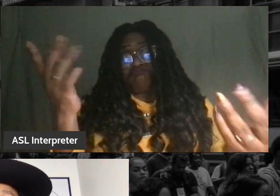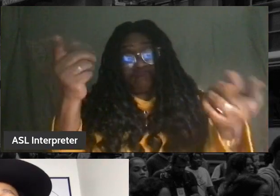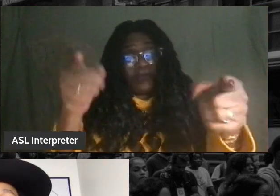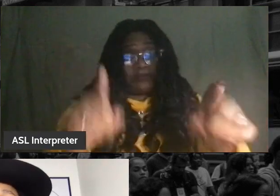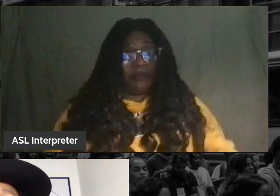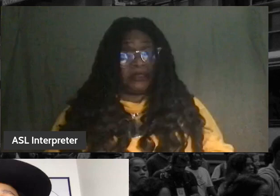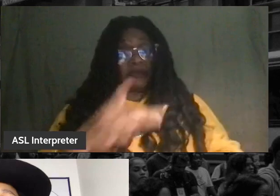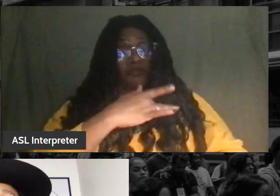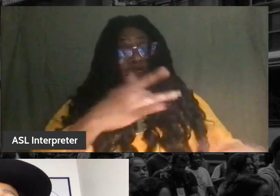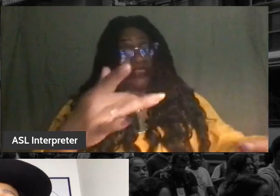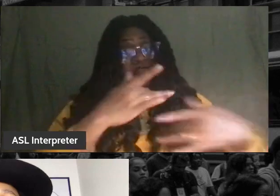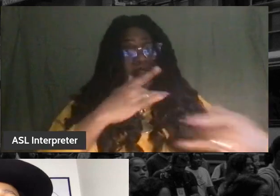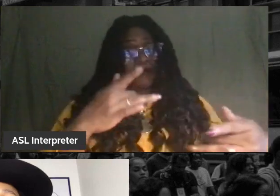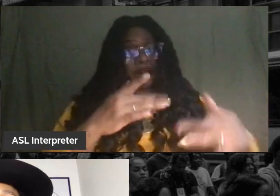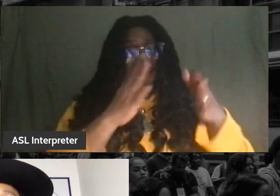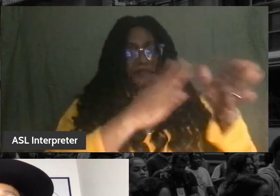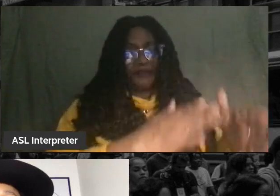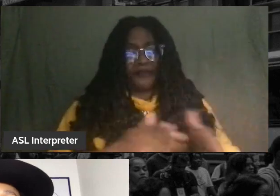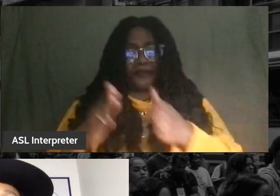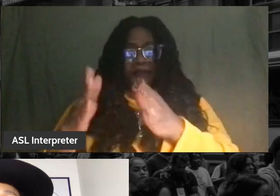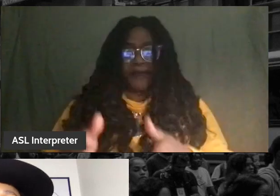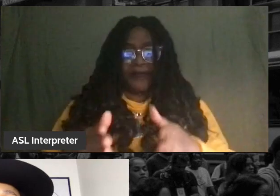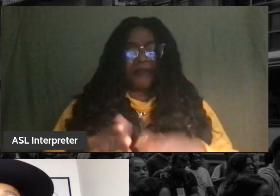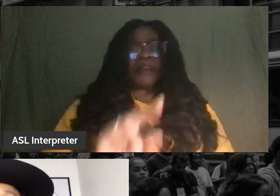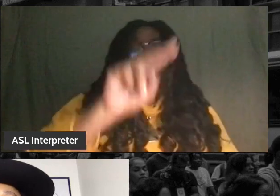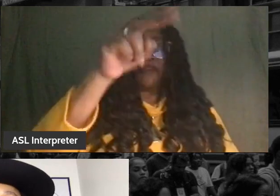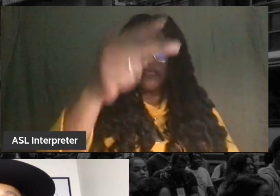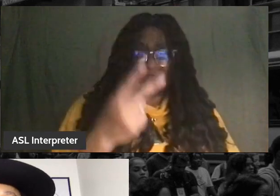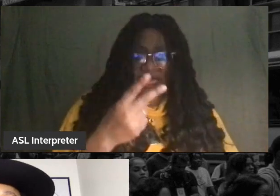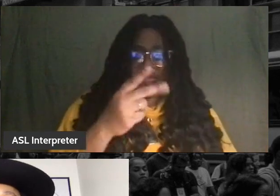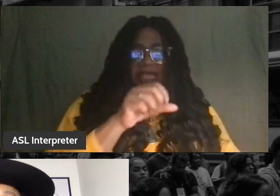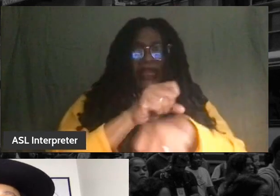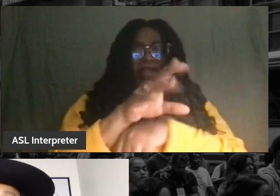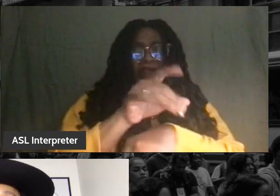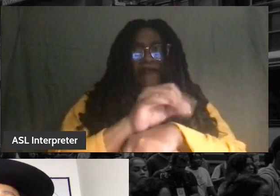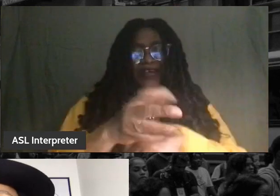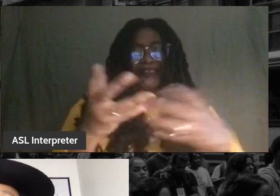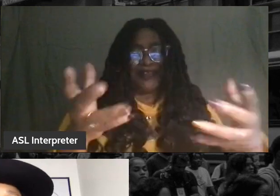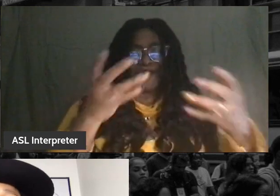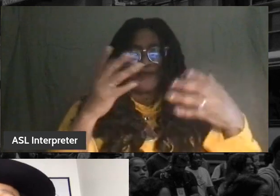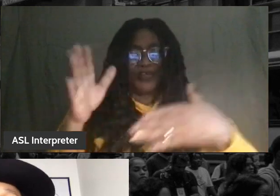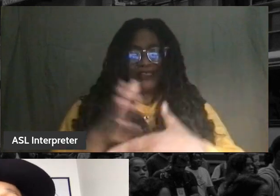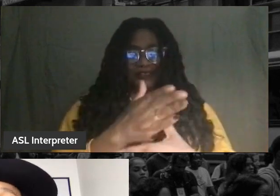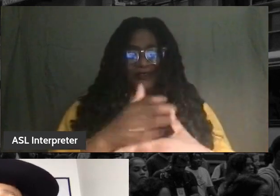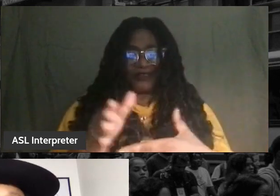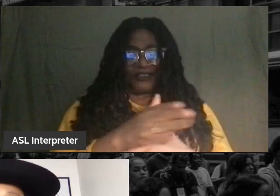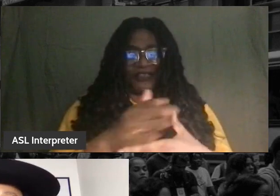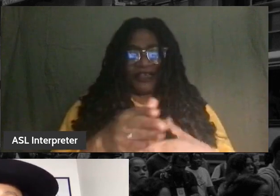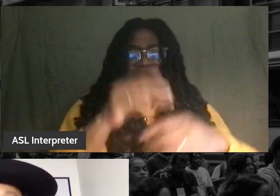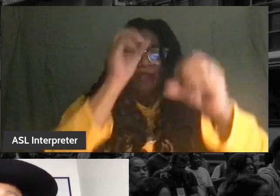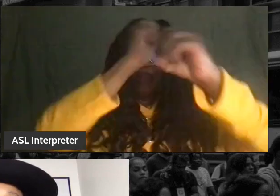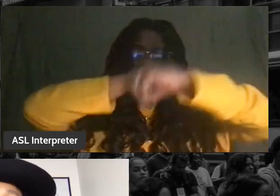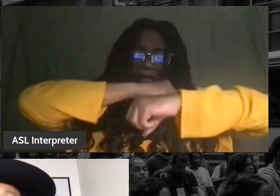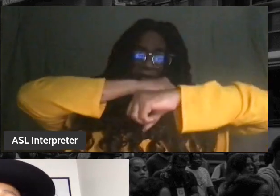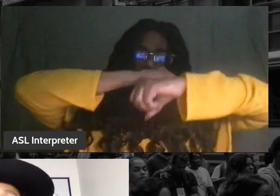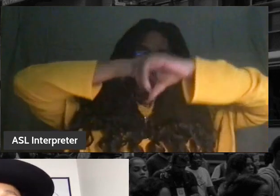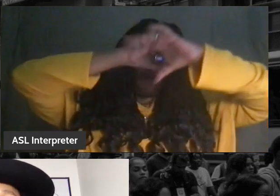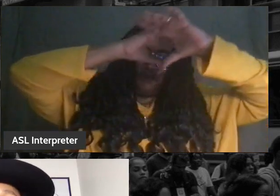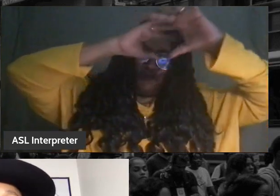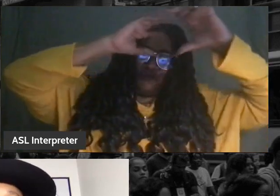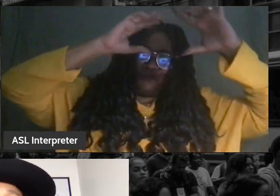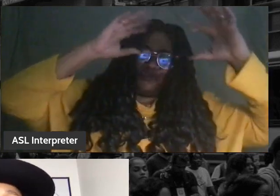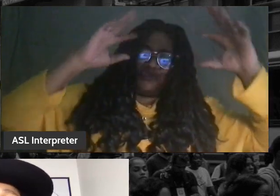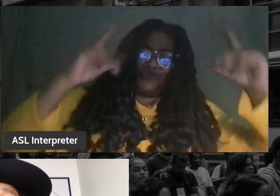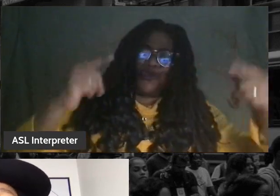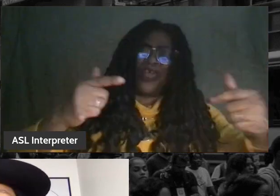The second bit of advice I'd like to share is dream big and figure out how to get